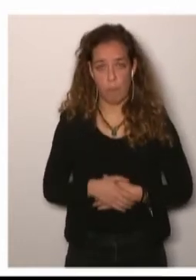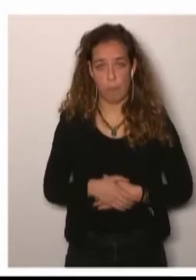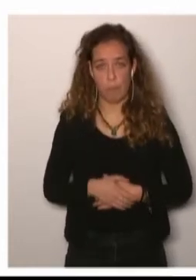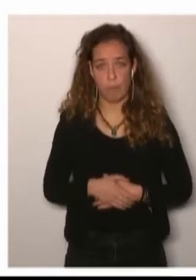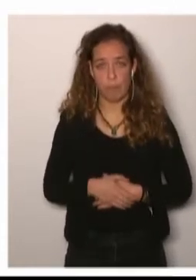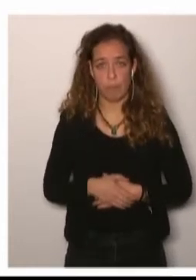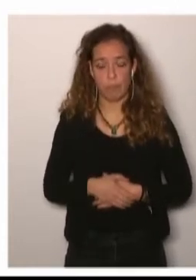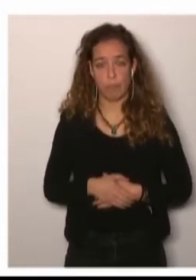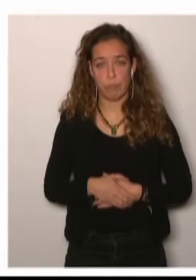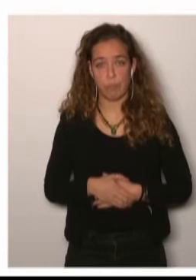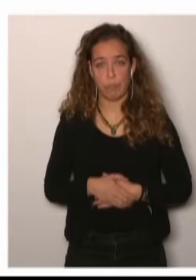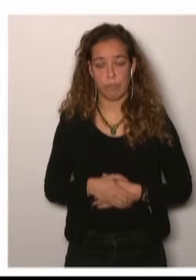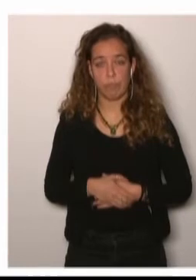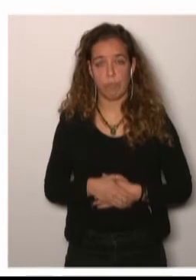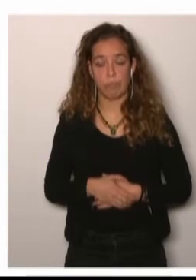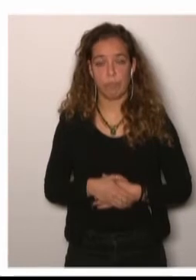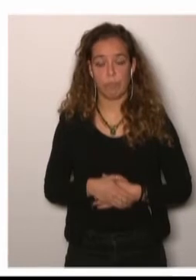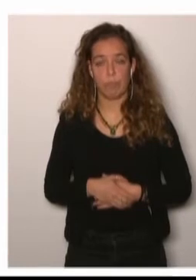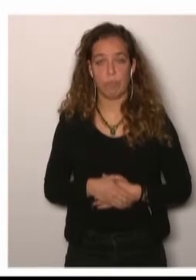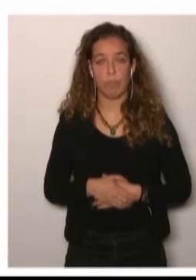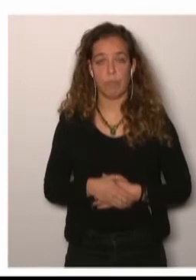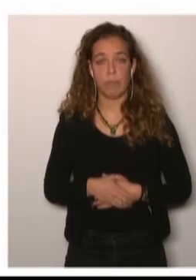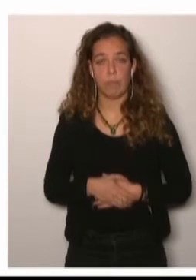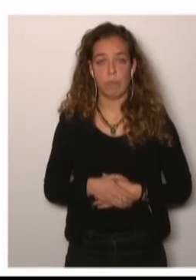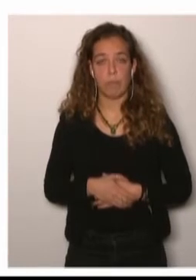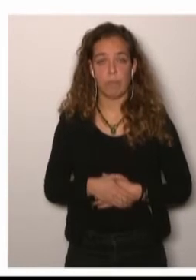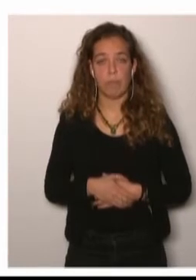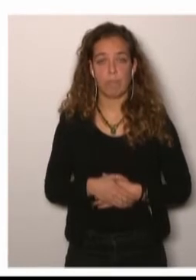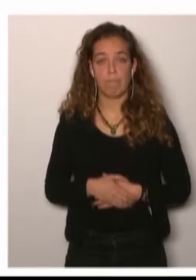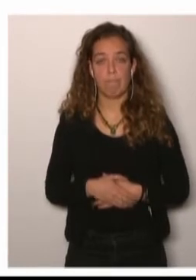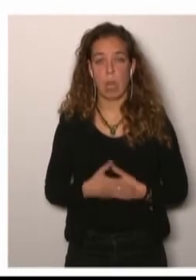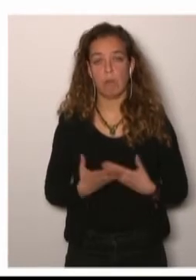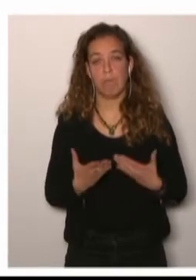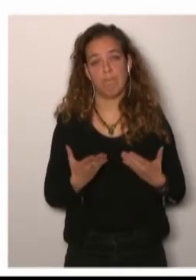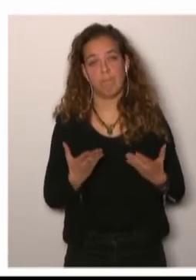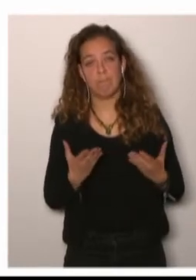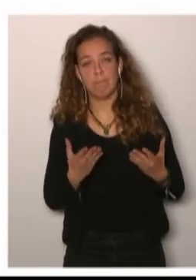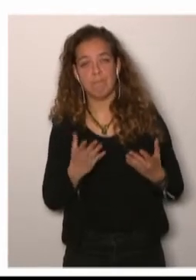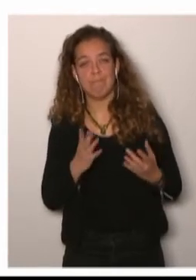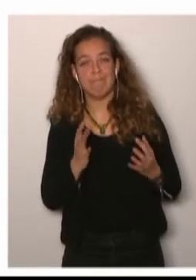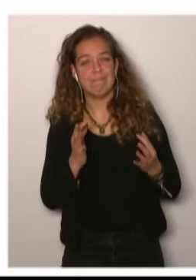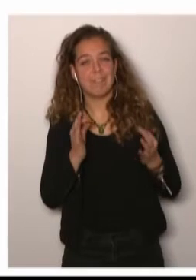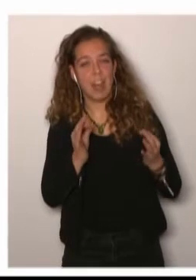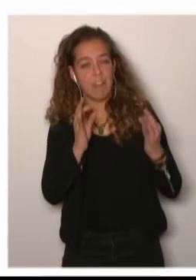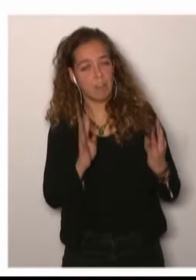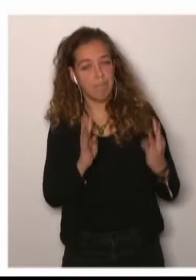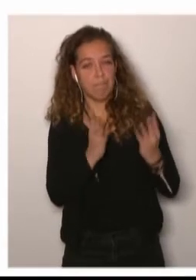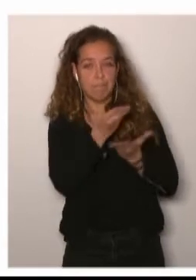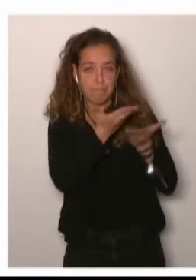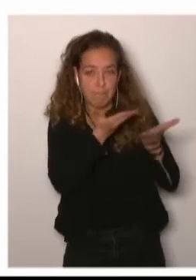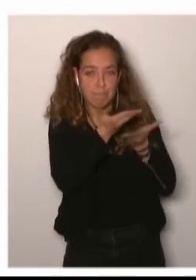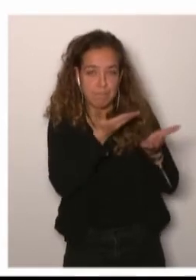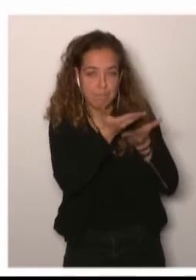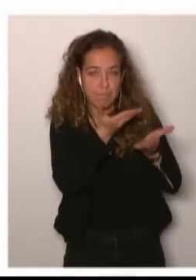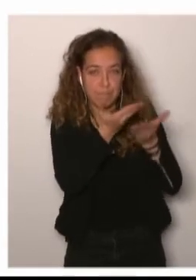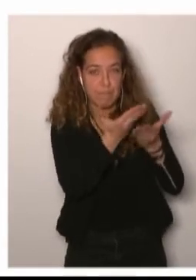strengthening, such early discussions between regulators can really assure timely initiation of early phase studies and a coordinated